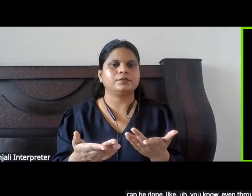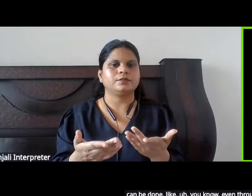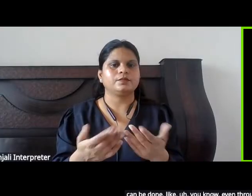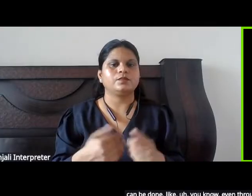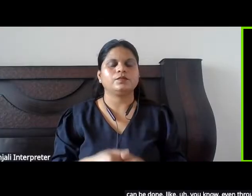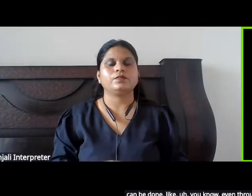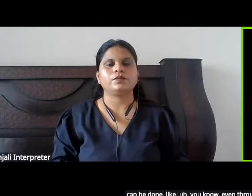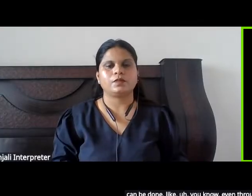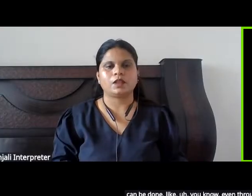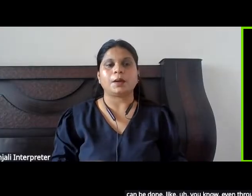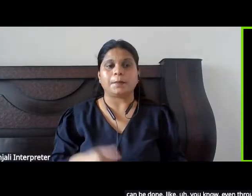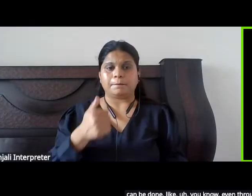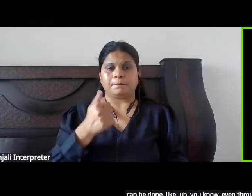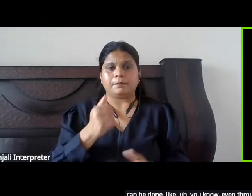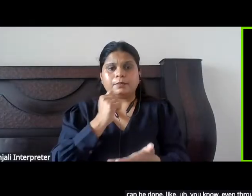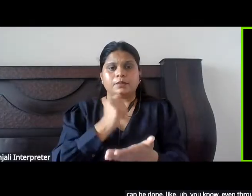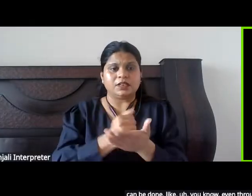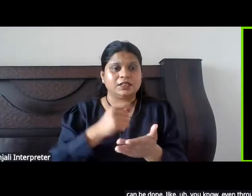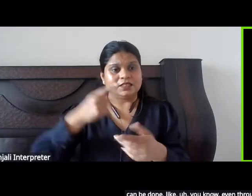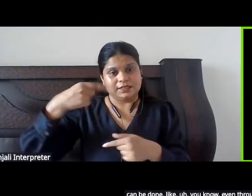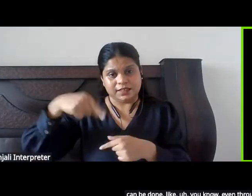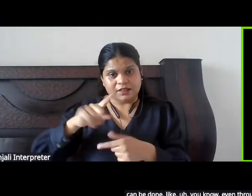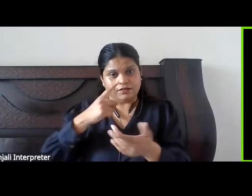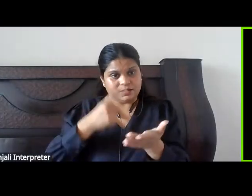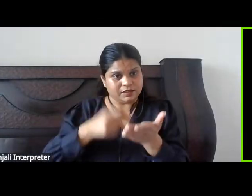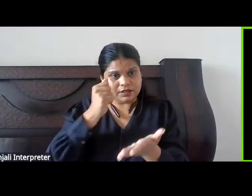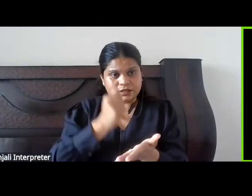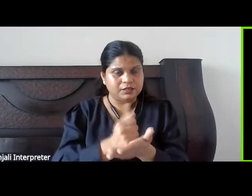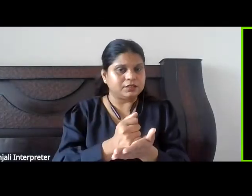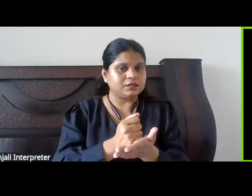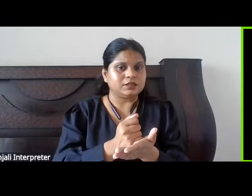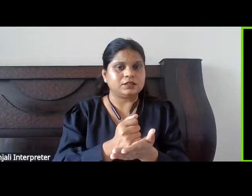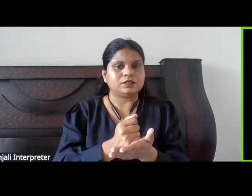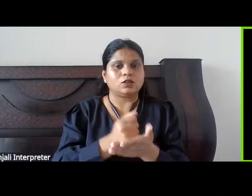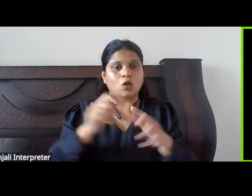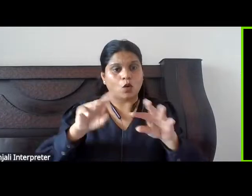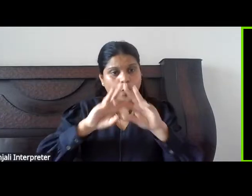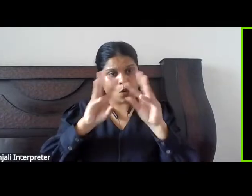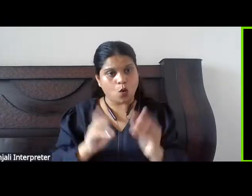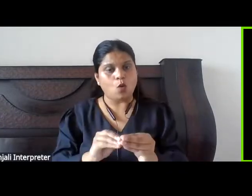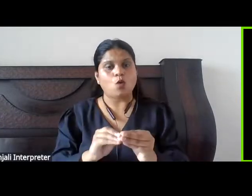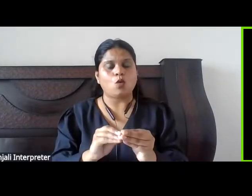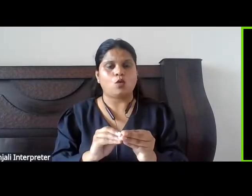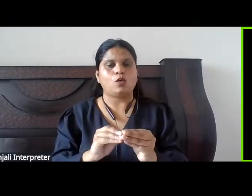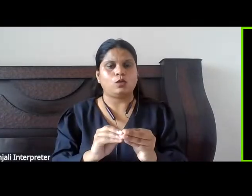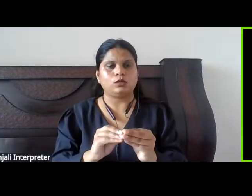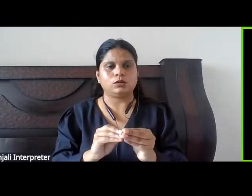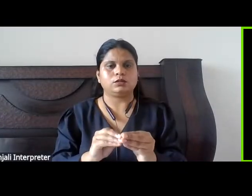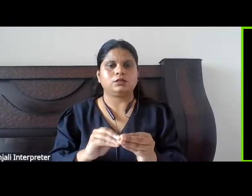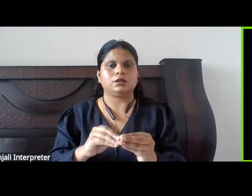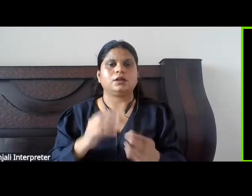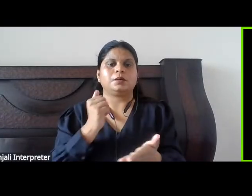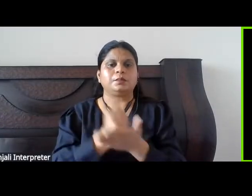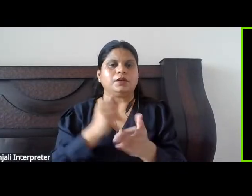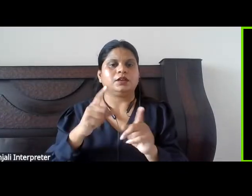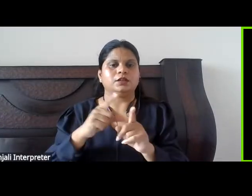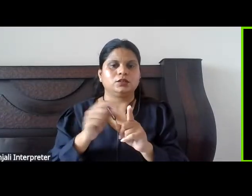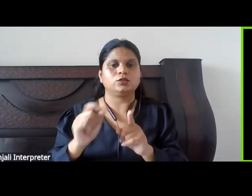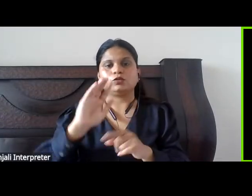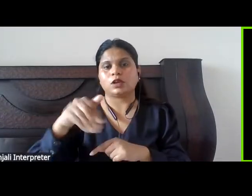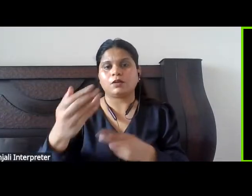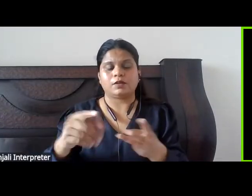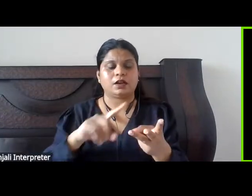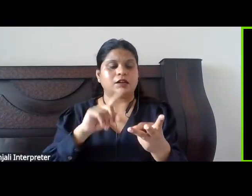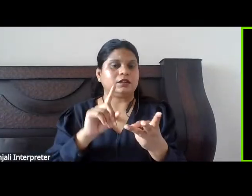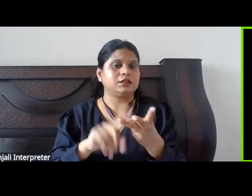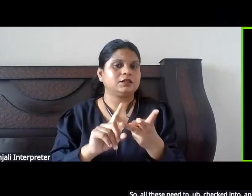do self-registration. So all these need to checked into. And then the final and major